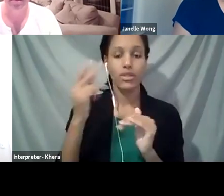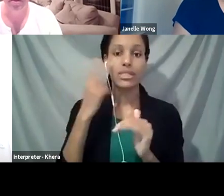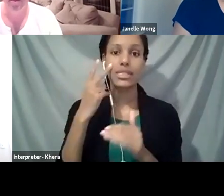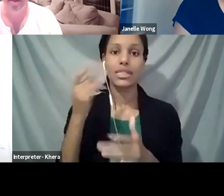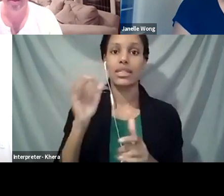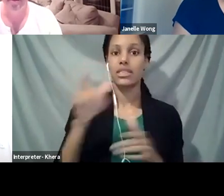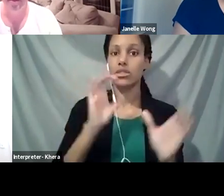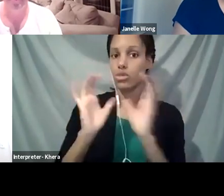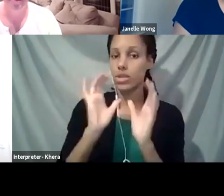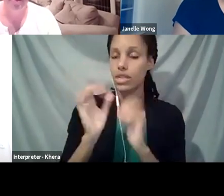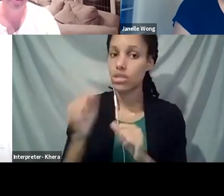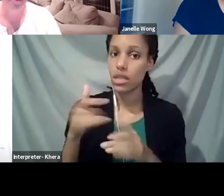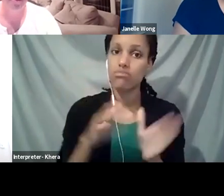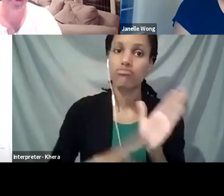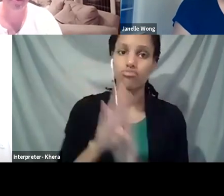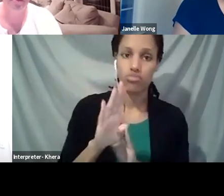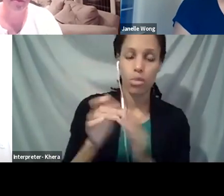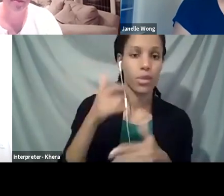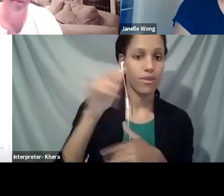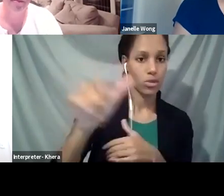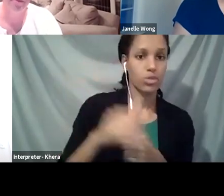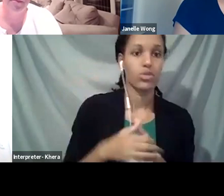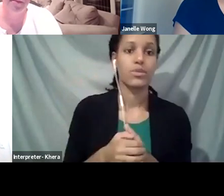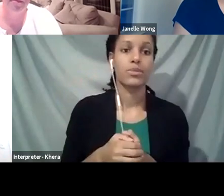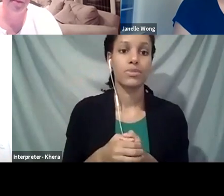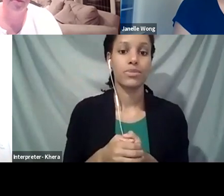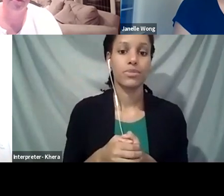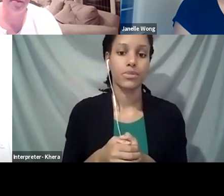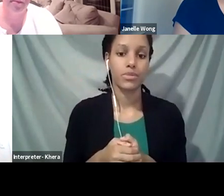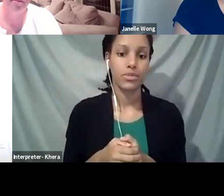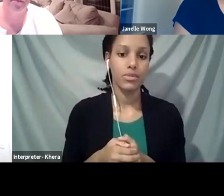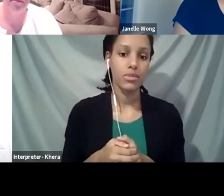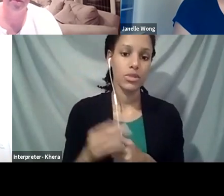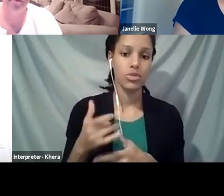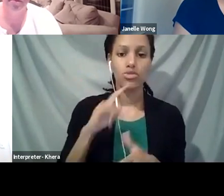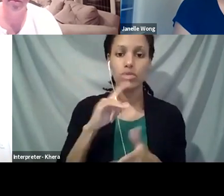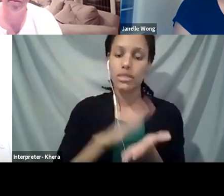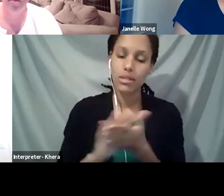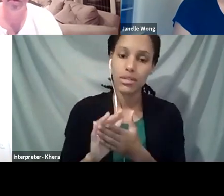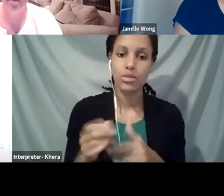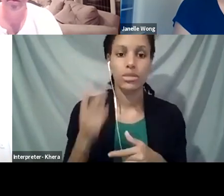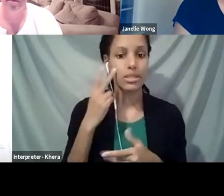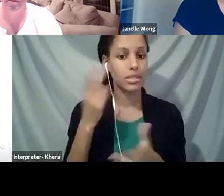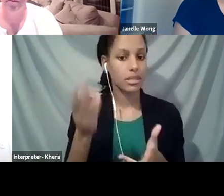and aid in building up a formidable resistance to the way that Hindutva reproduces itself through the diaspora.